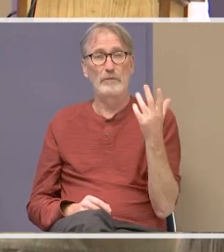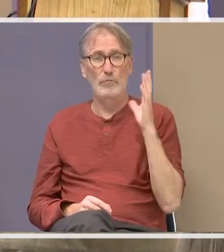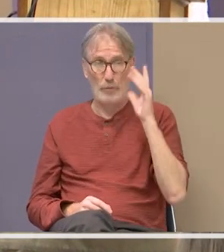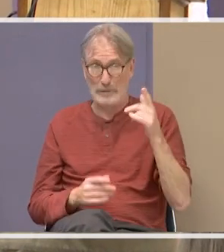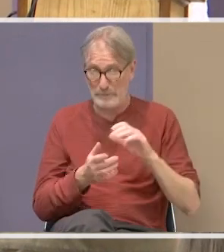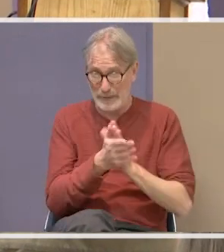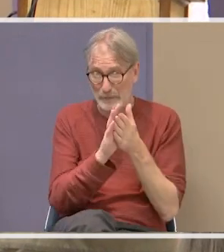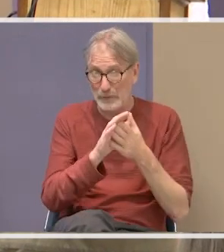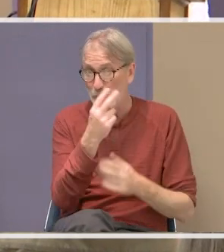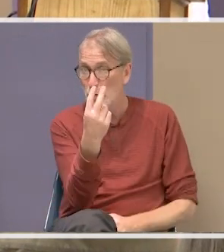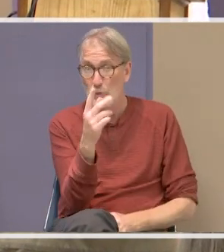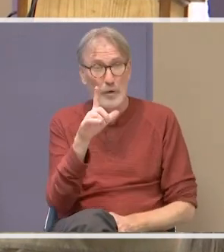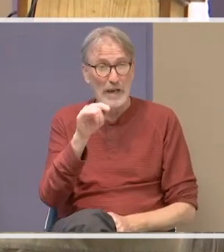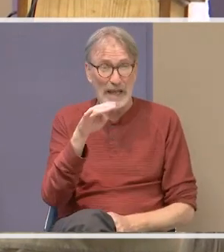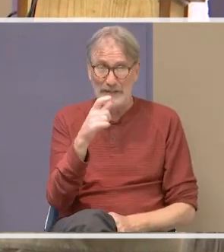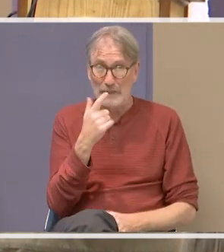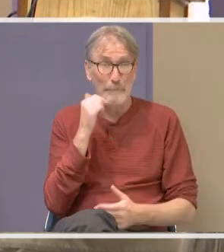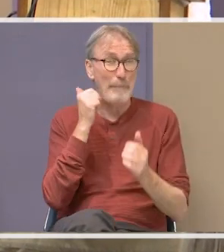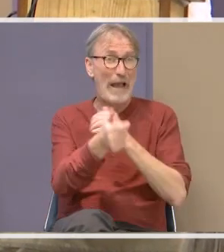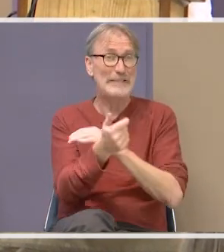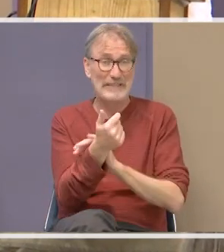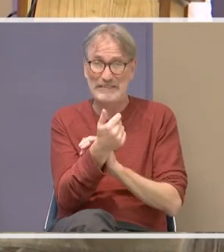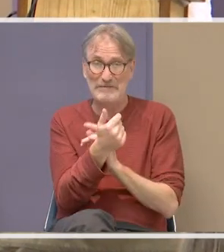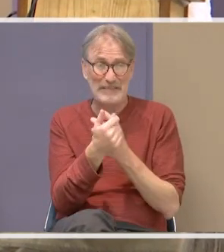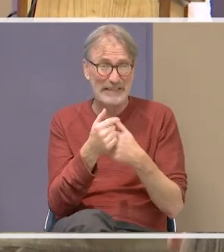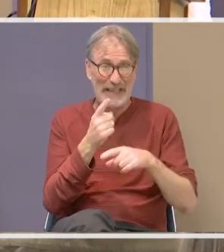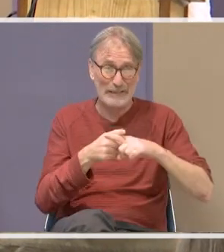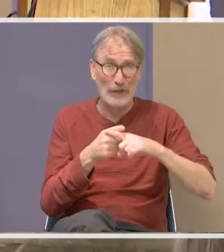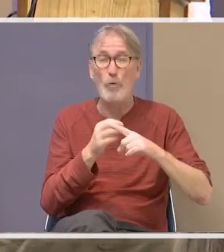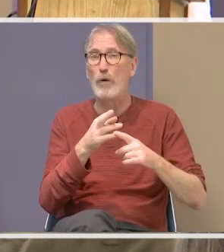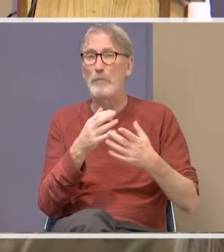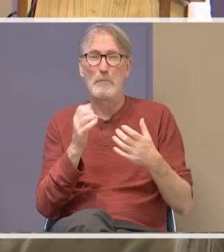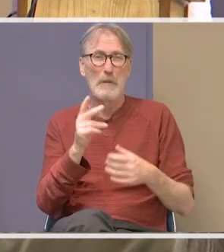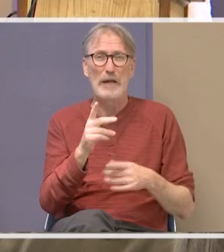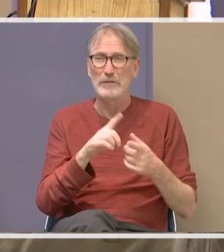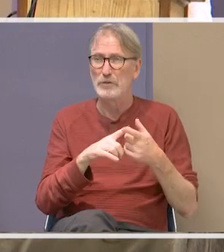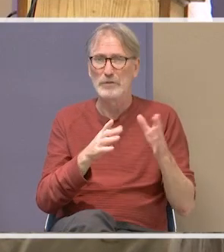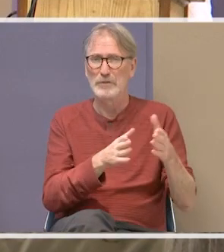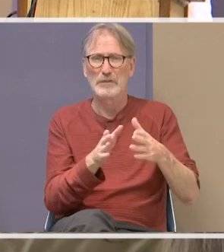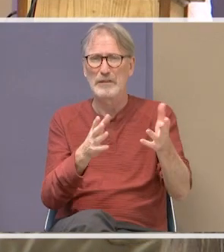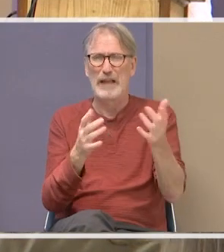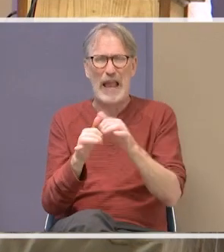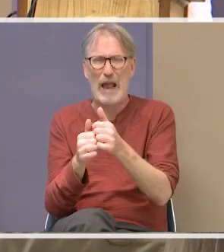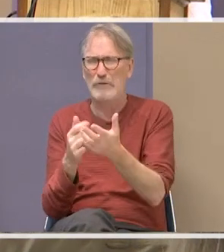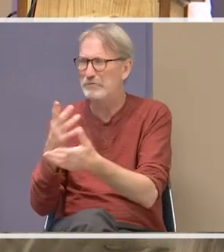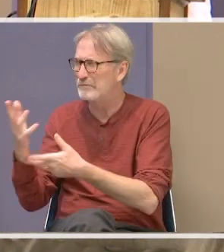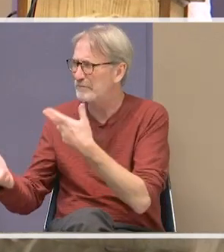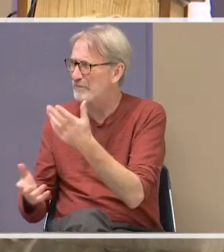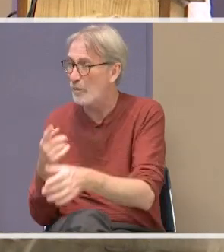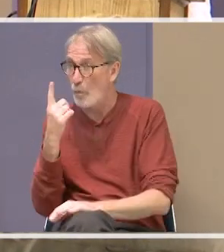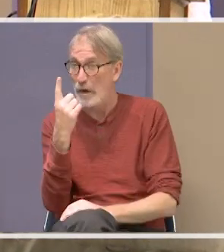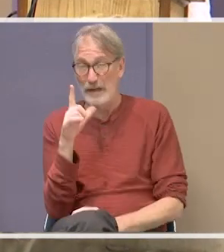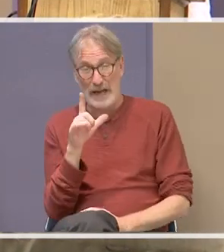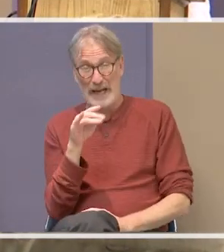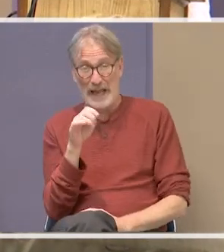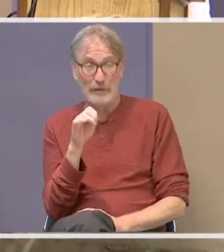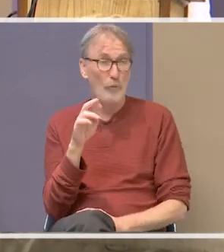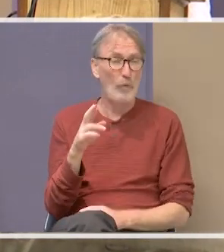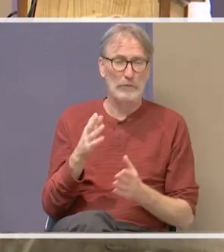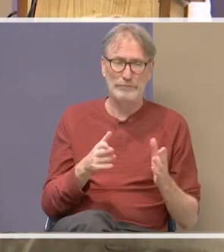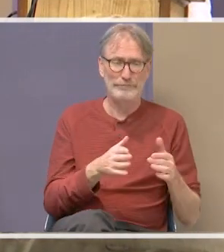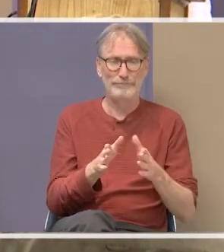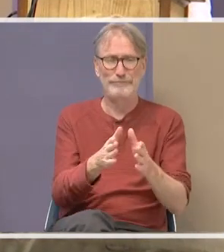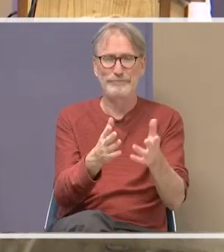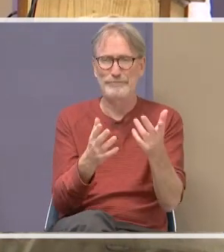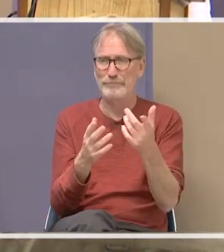2 lanes once you're going past the intersection. Are you going back to the 2 lane of traffic? Are you planning on keeping the single lane of traffic, or perhaps